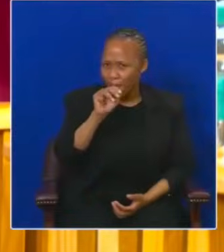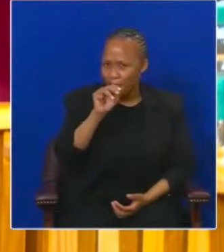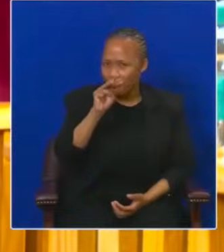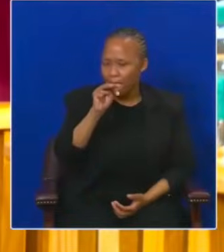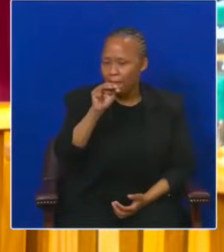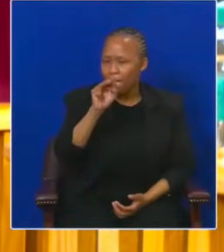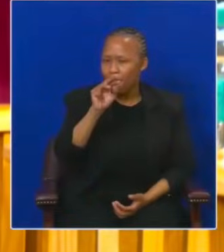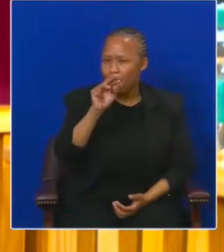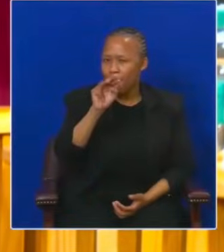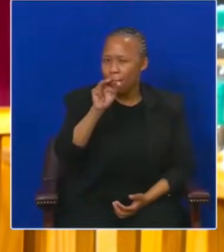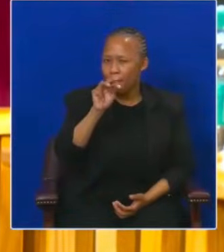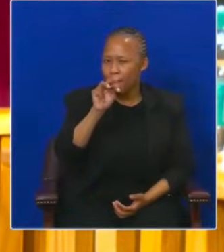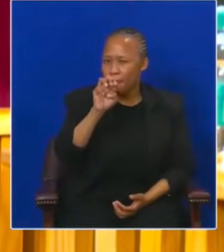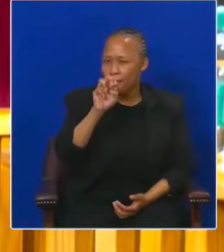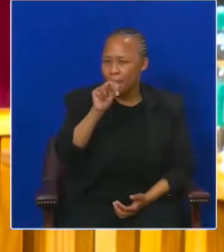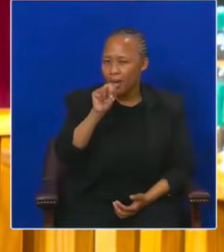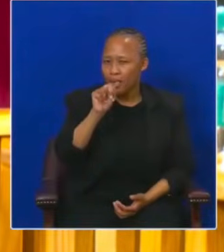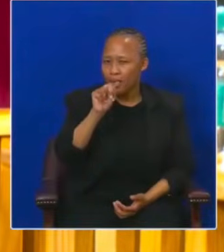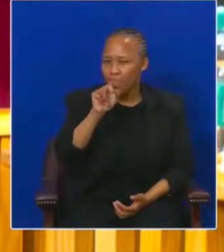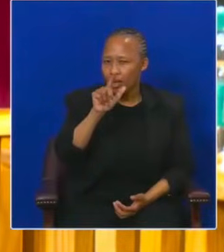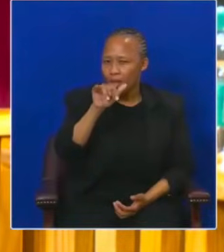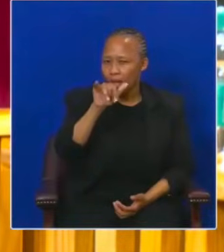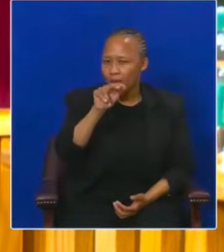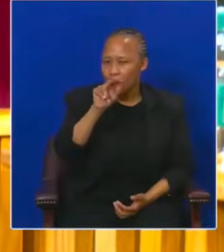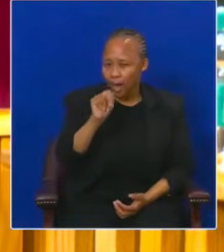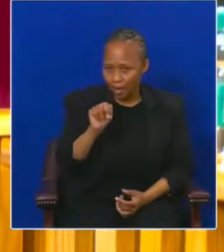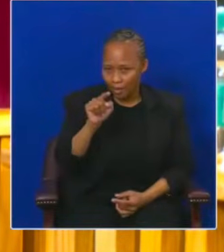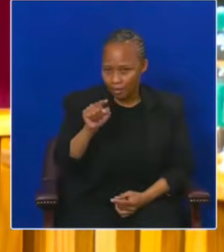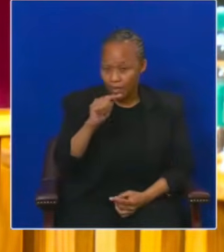at times or regularly